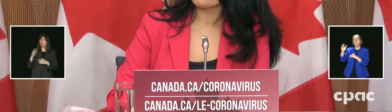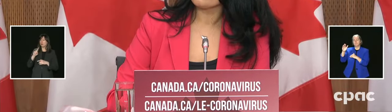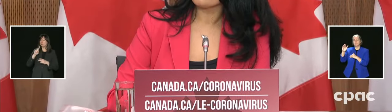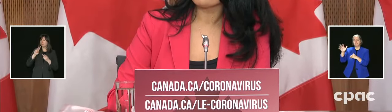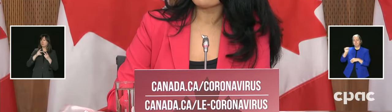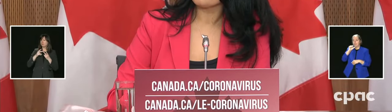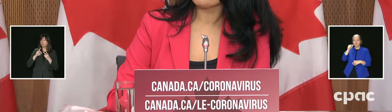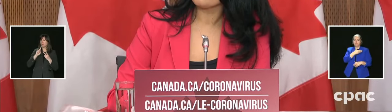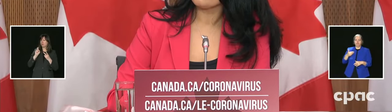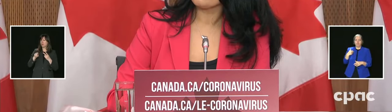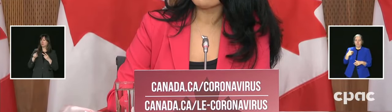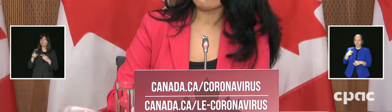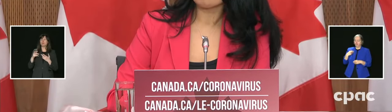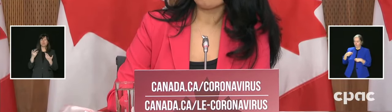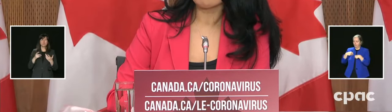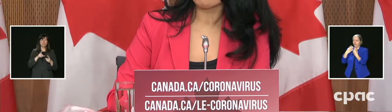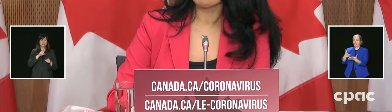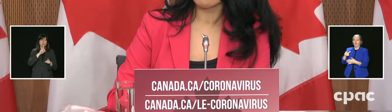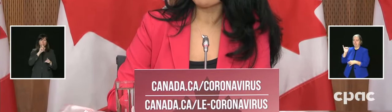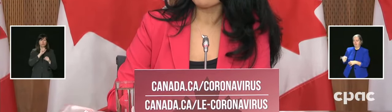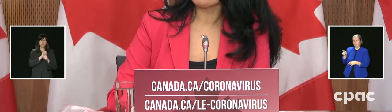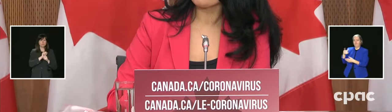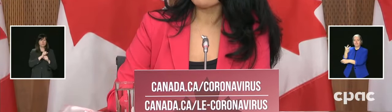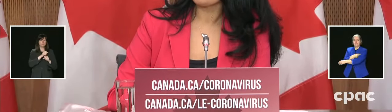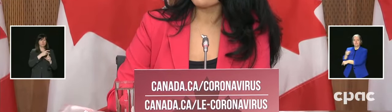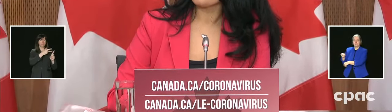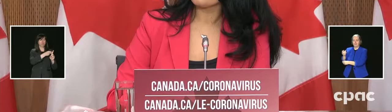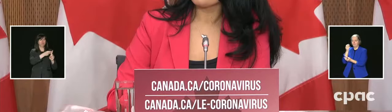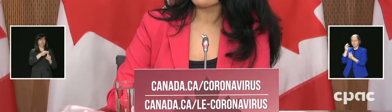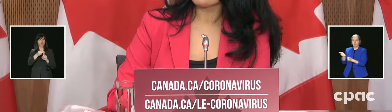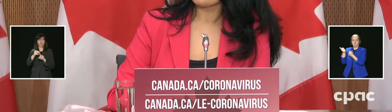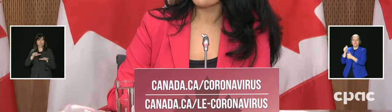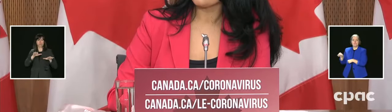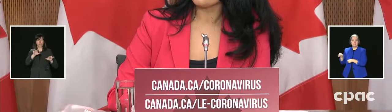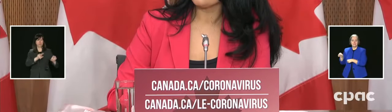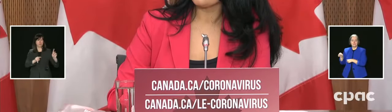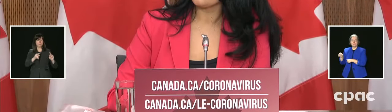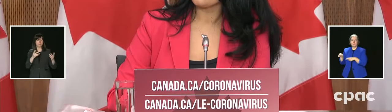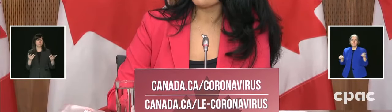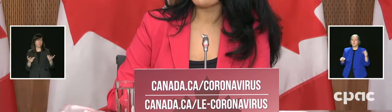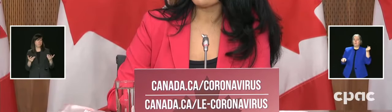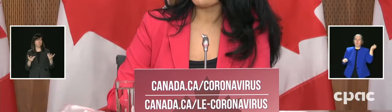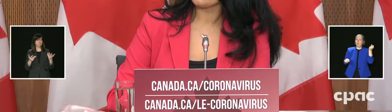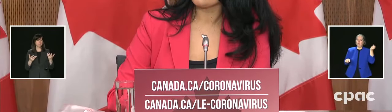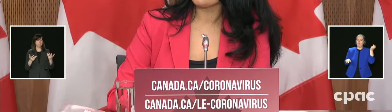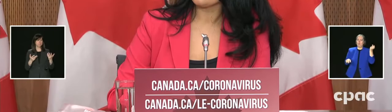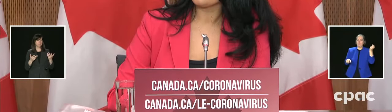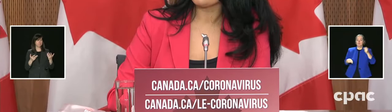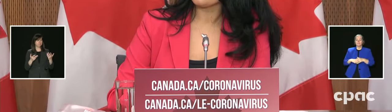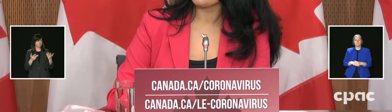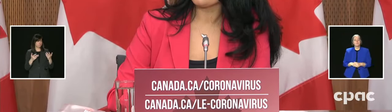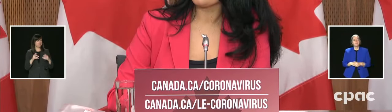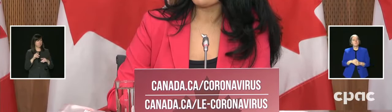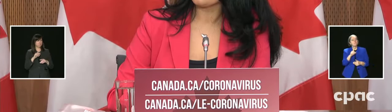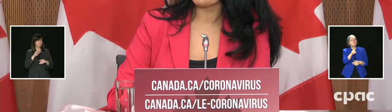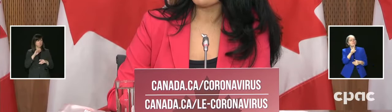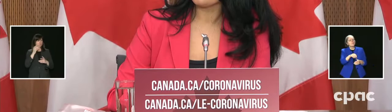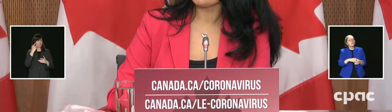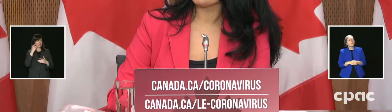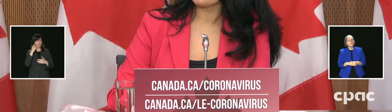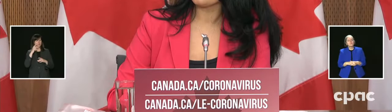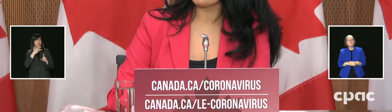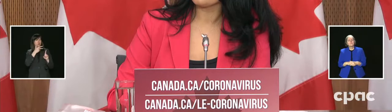the real world data that you mentioned, what are you seeing that would give any indication on how 65 plus would work for